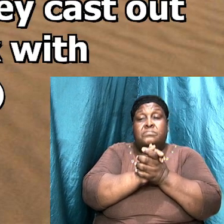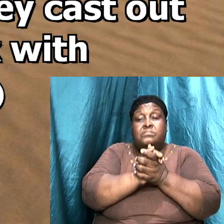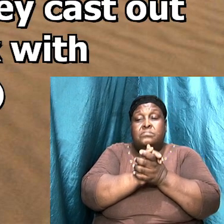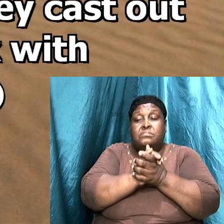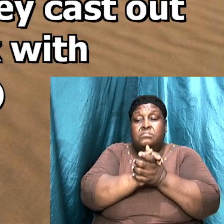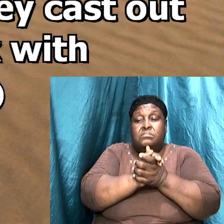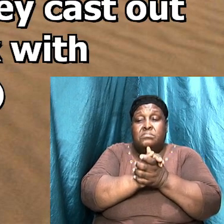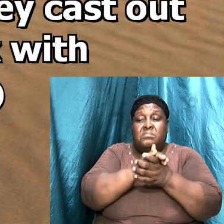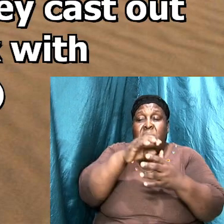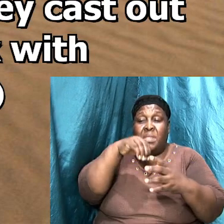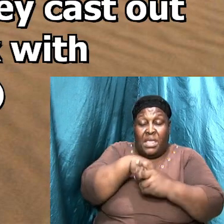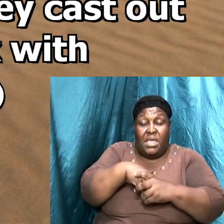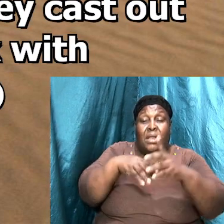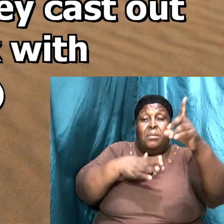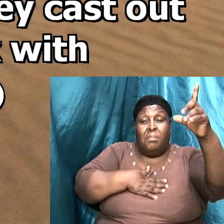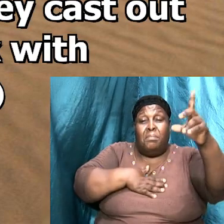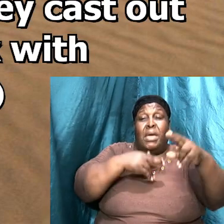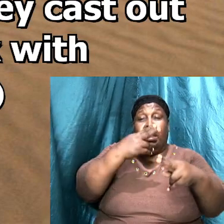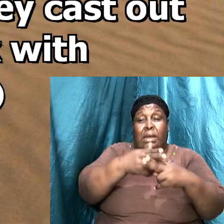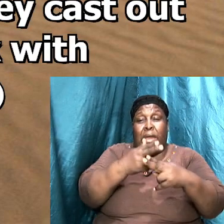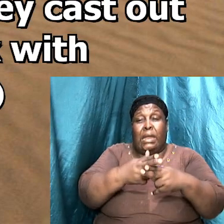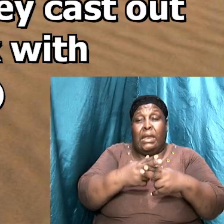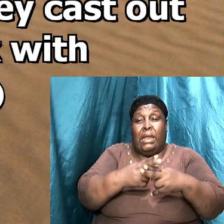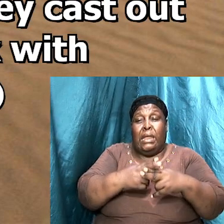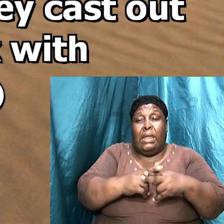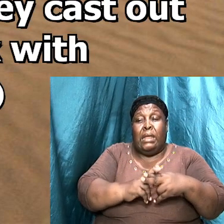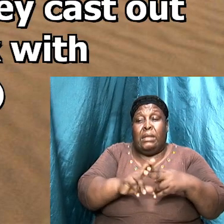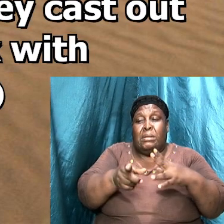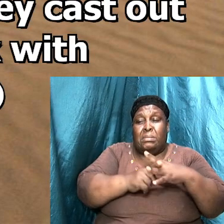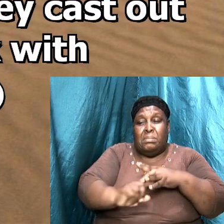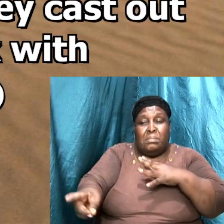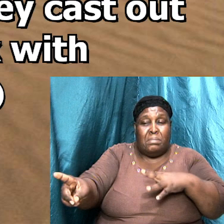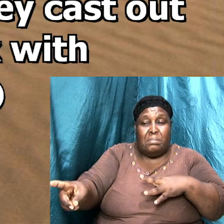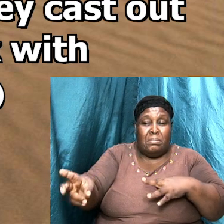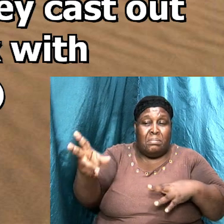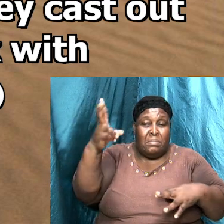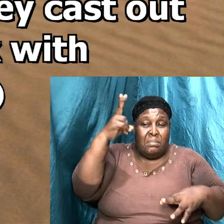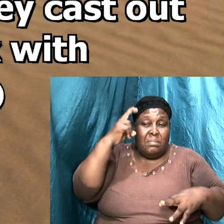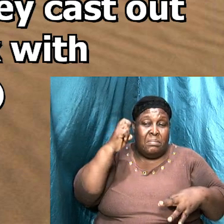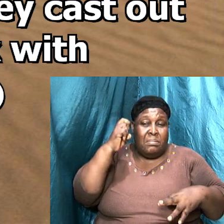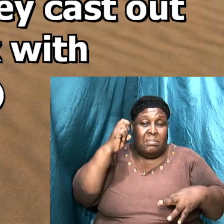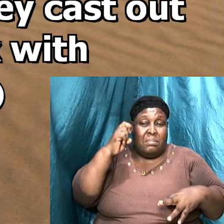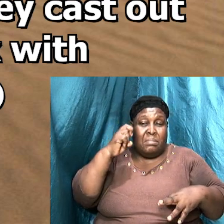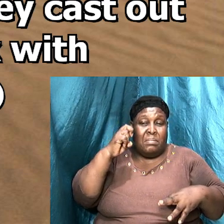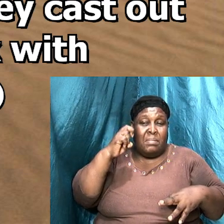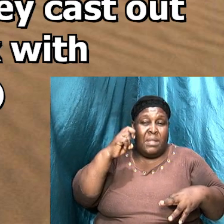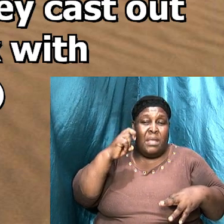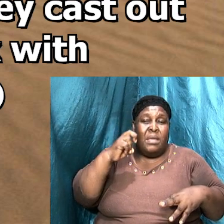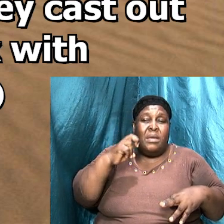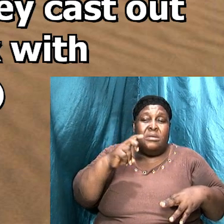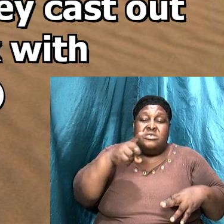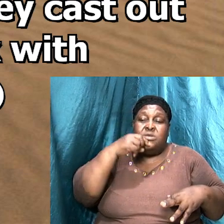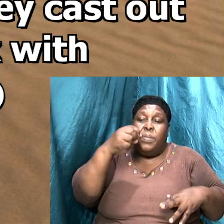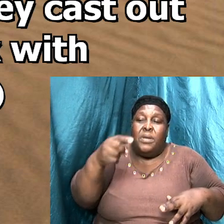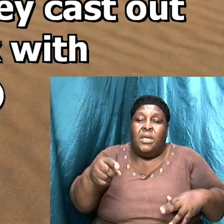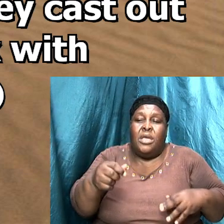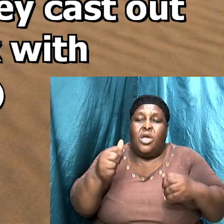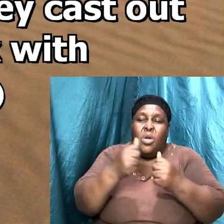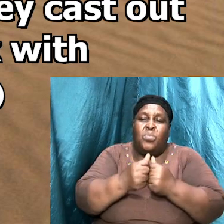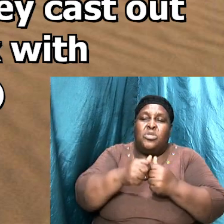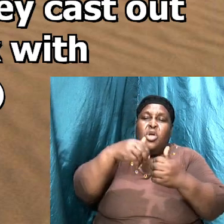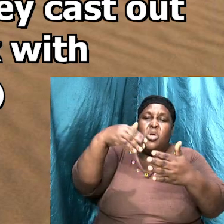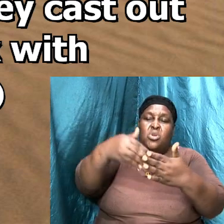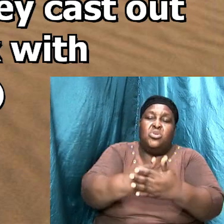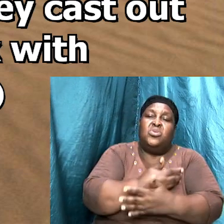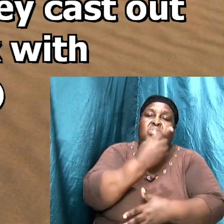in my name they shall cast out devils they shall what speak with